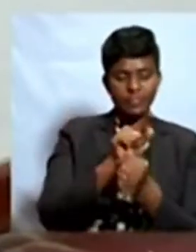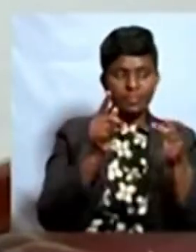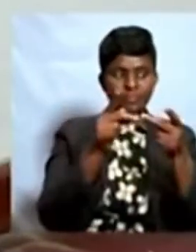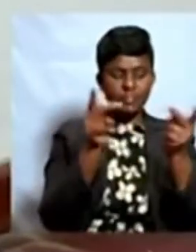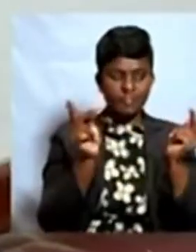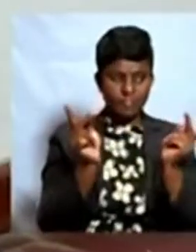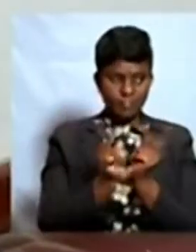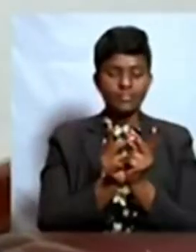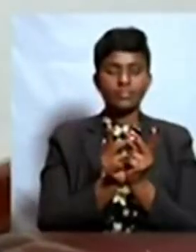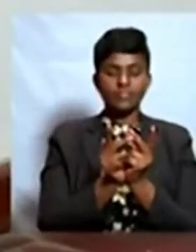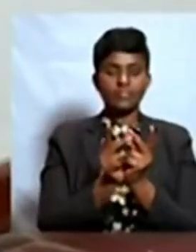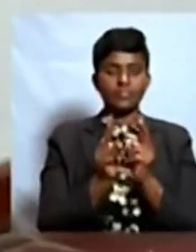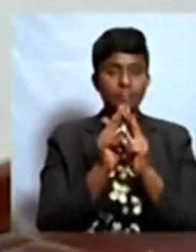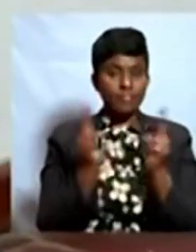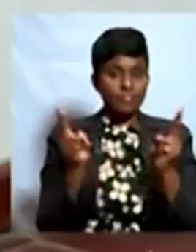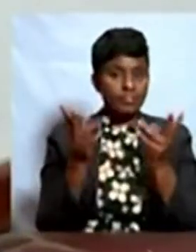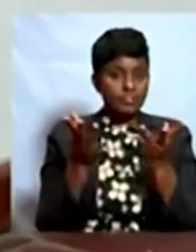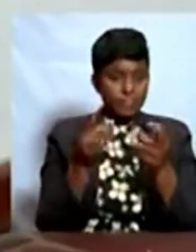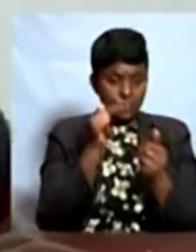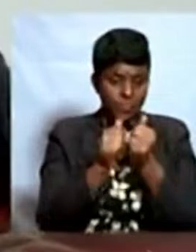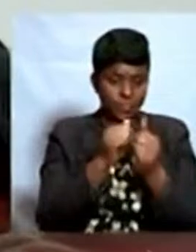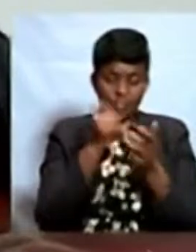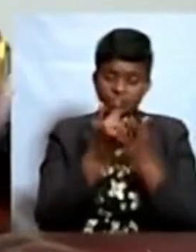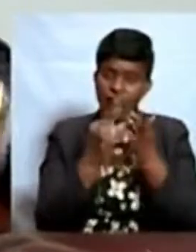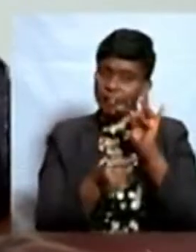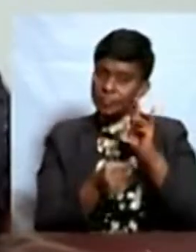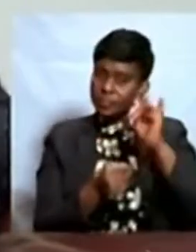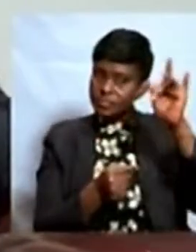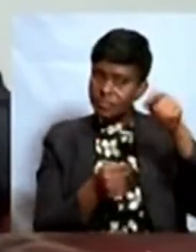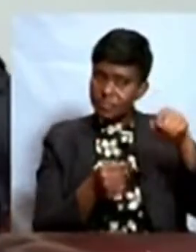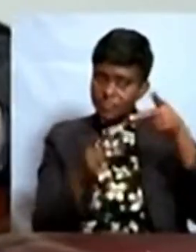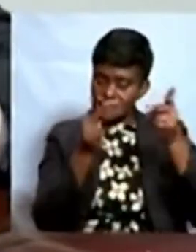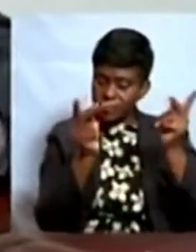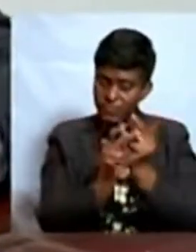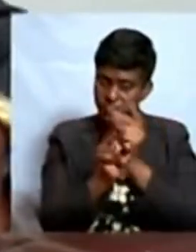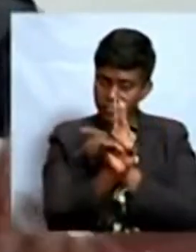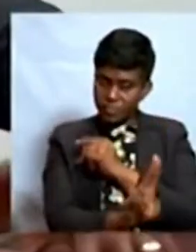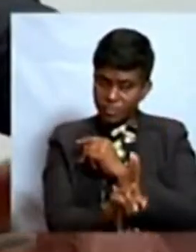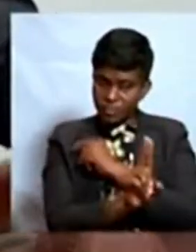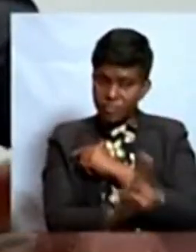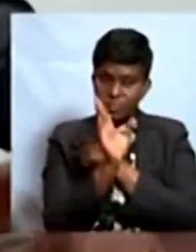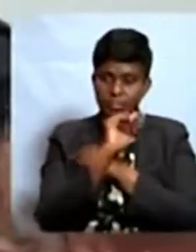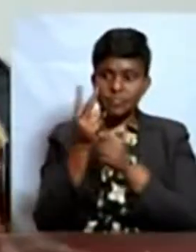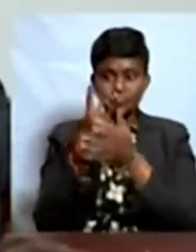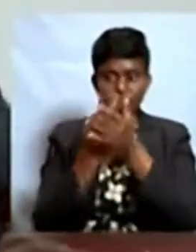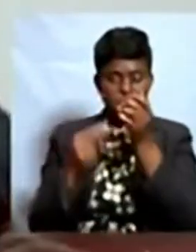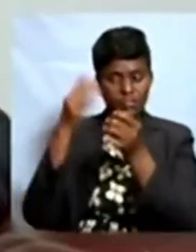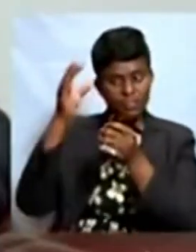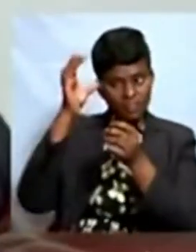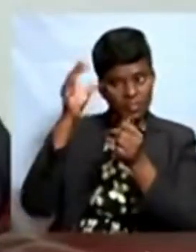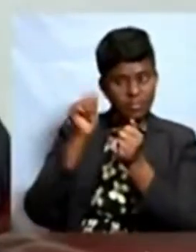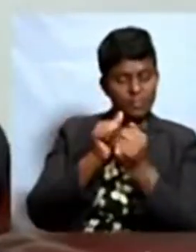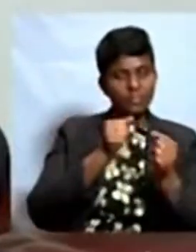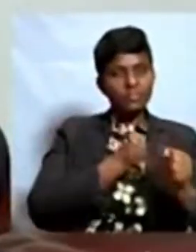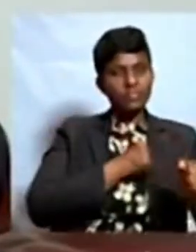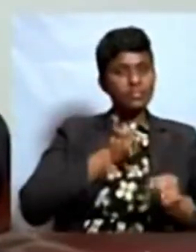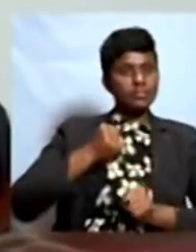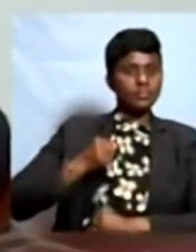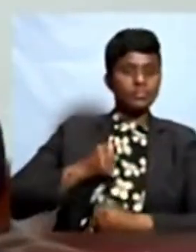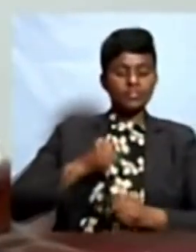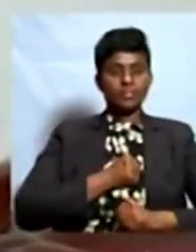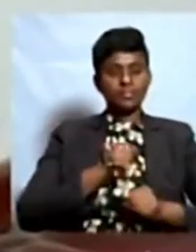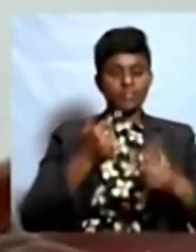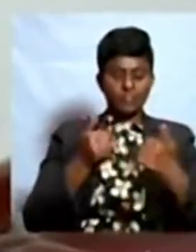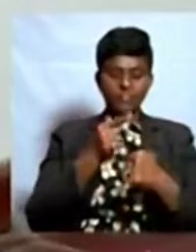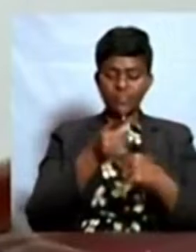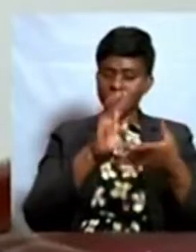airspace. So because the airspace which is being used by both civil and military aircrafts,